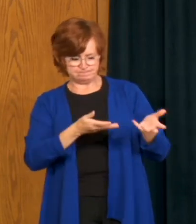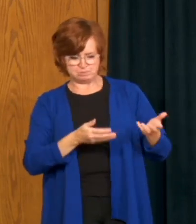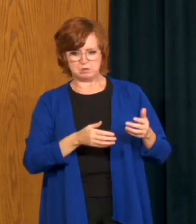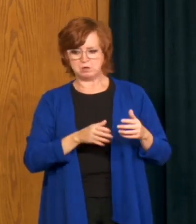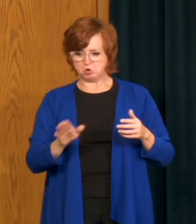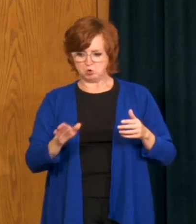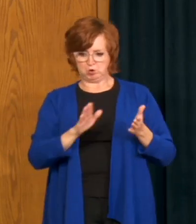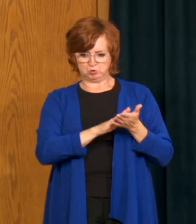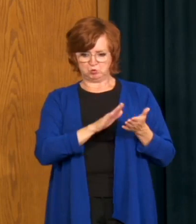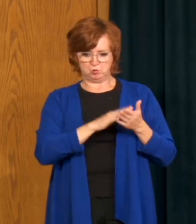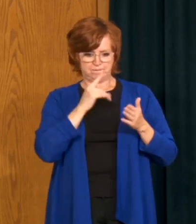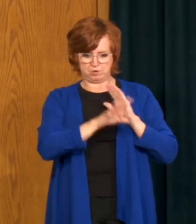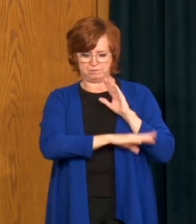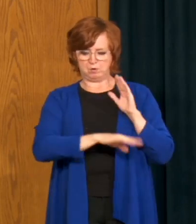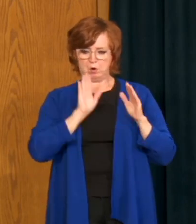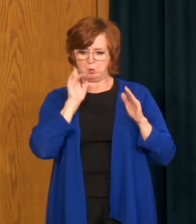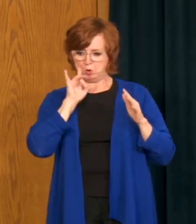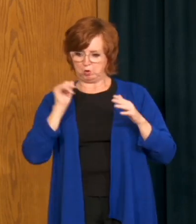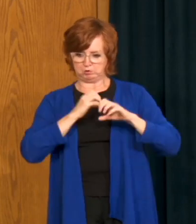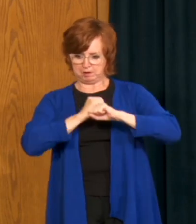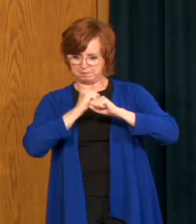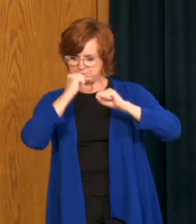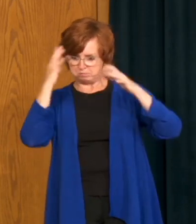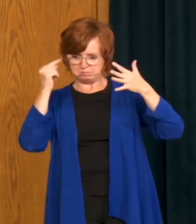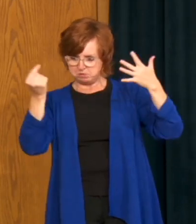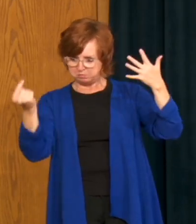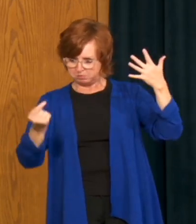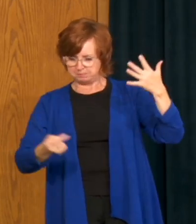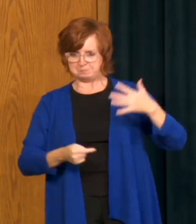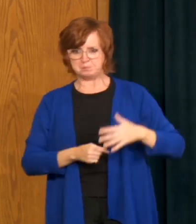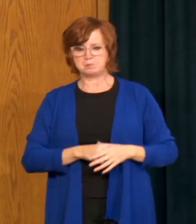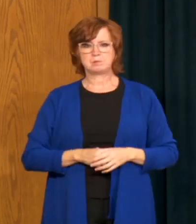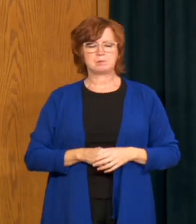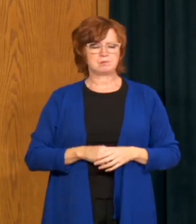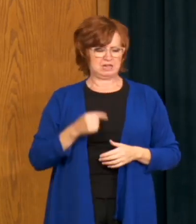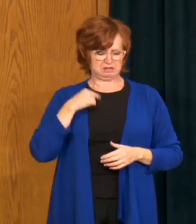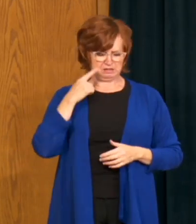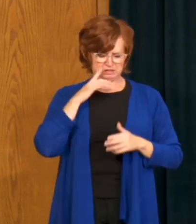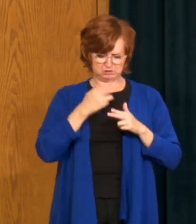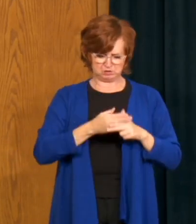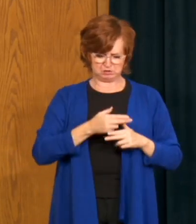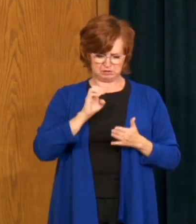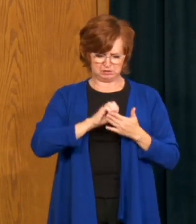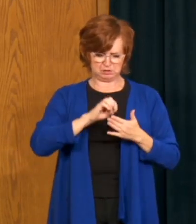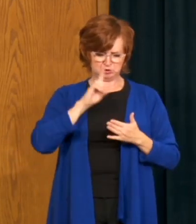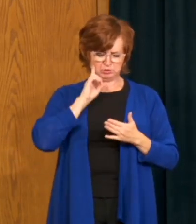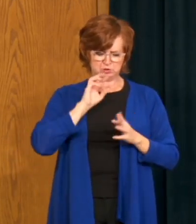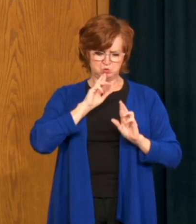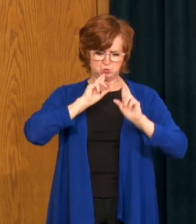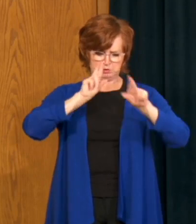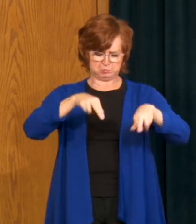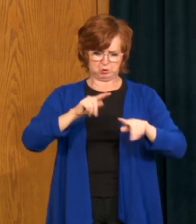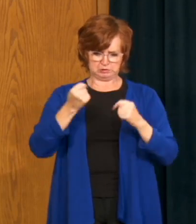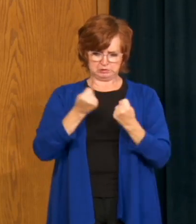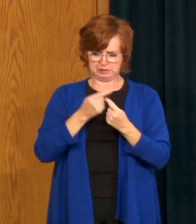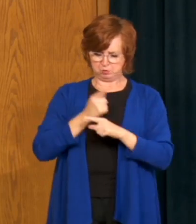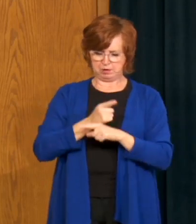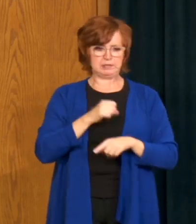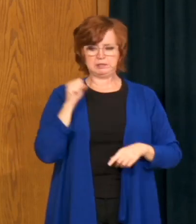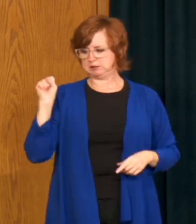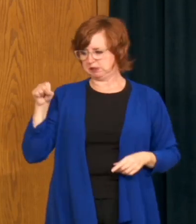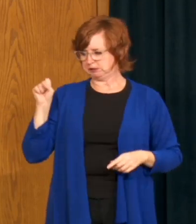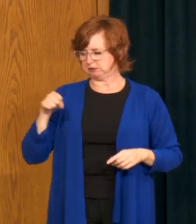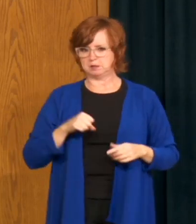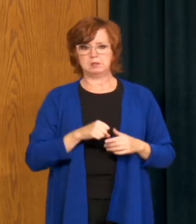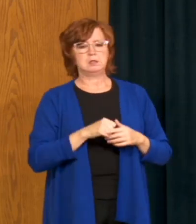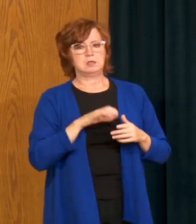our classrooms. So it's our hope that I believe it's the education response team, if I'm not mistaken, which has